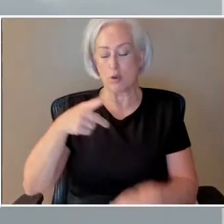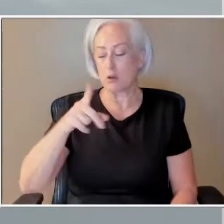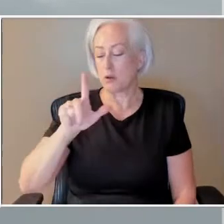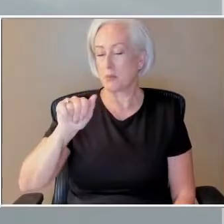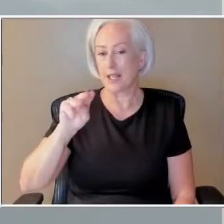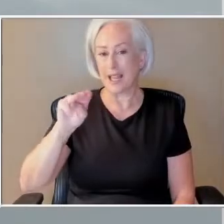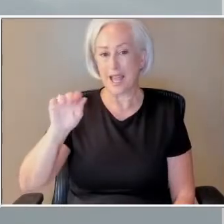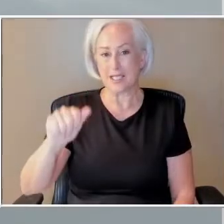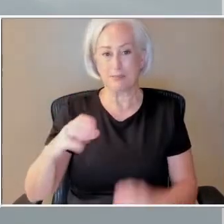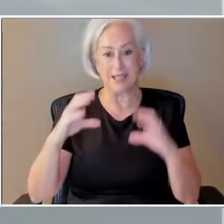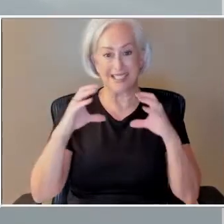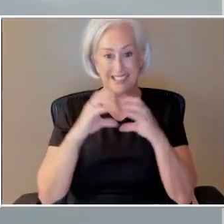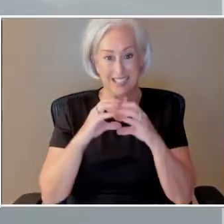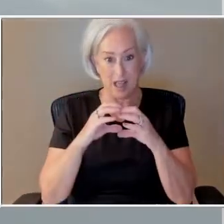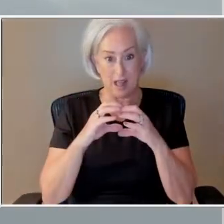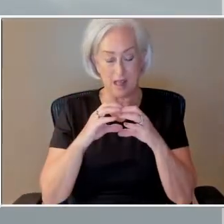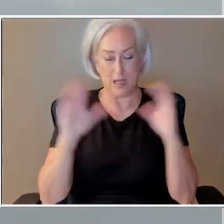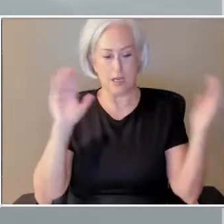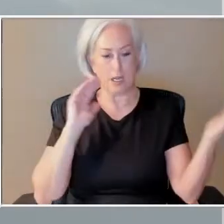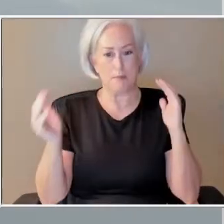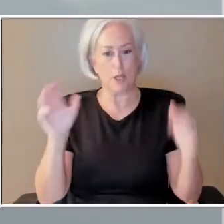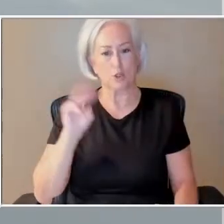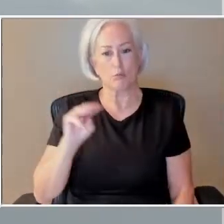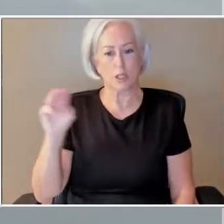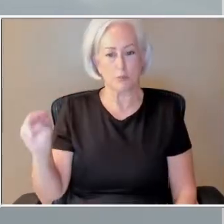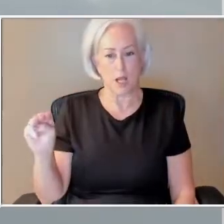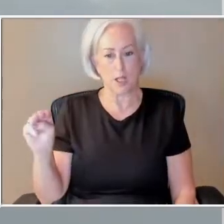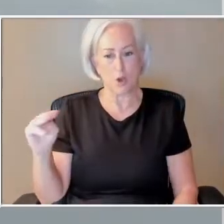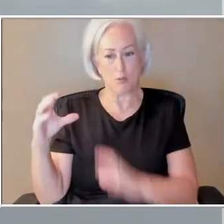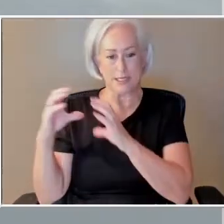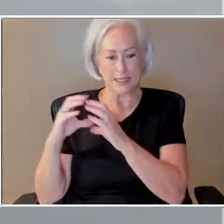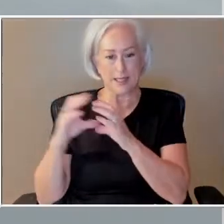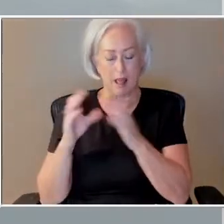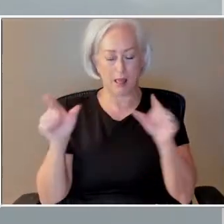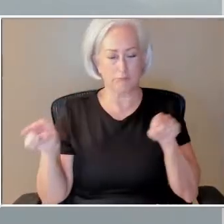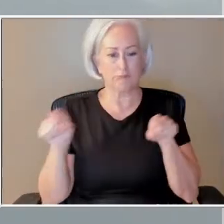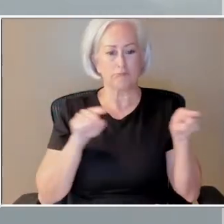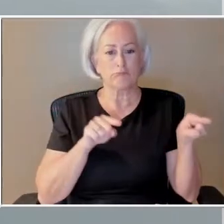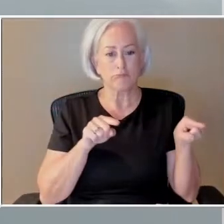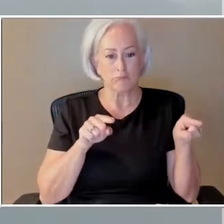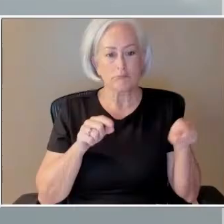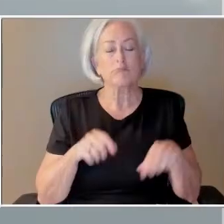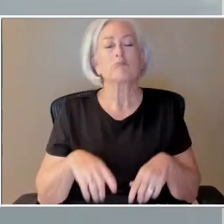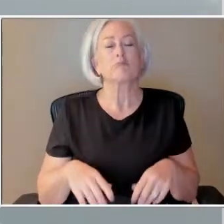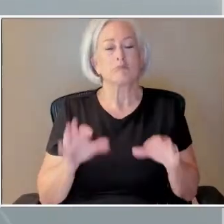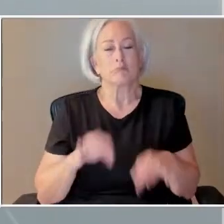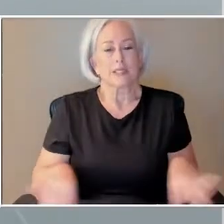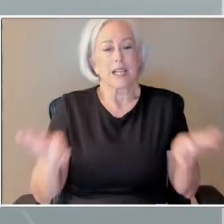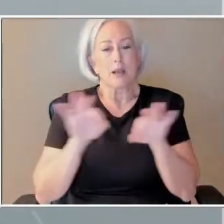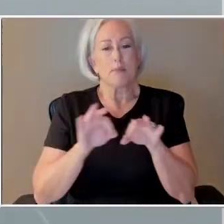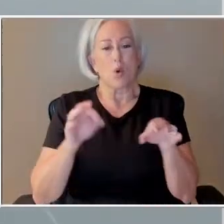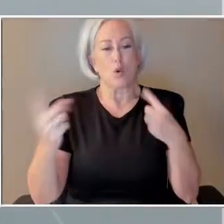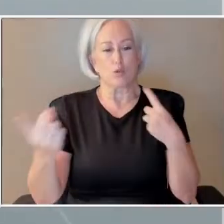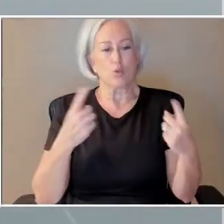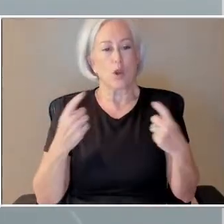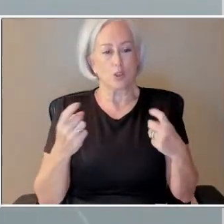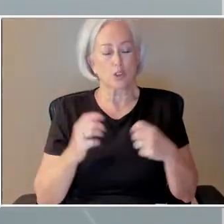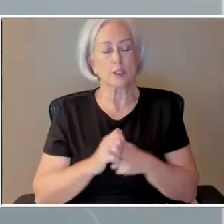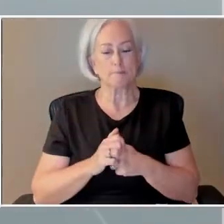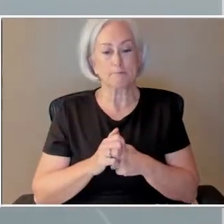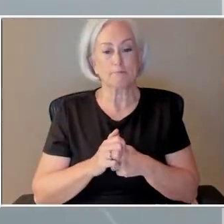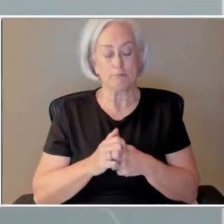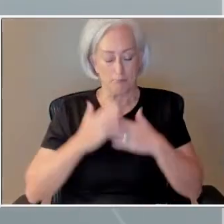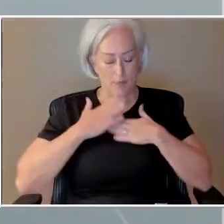multiple myeloma cell? Absolutely. I think that's a very important question for a lot of people to understand that, you know, is that our